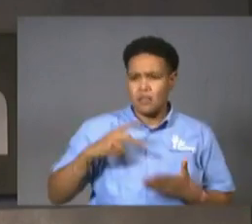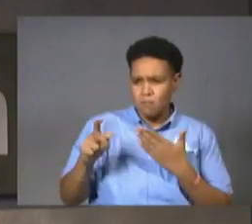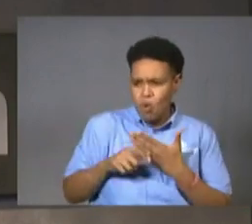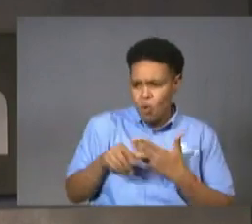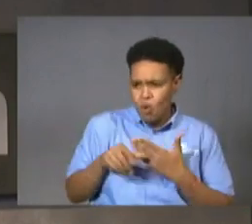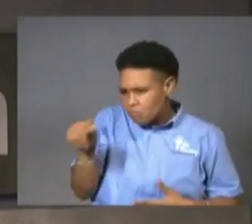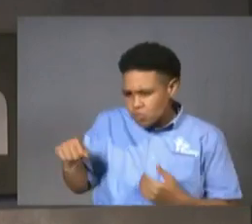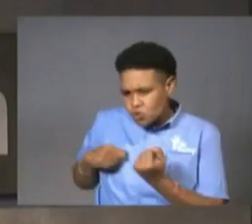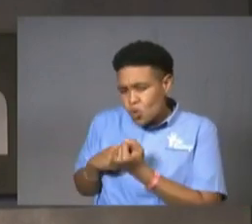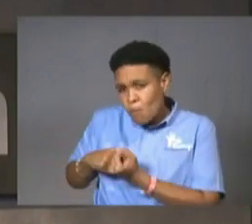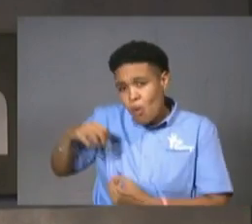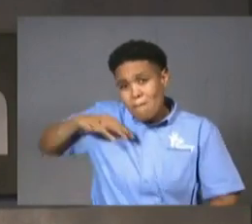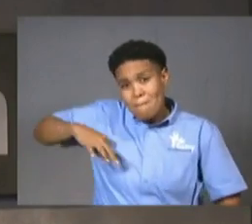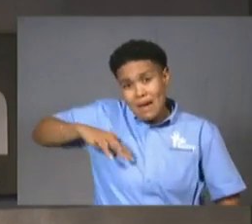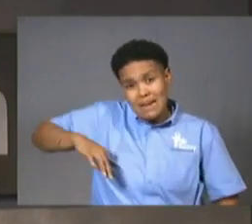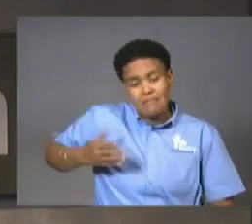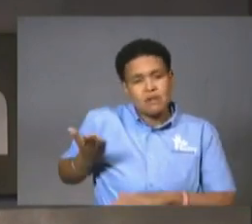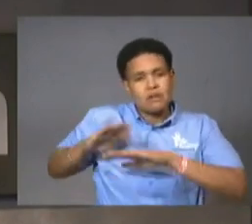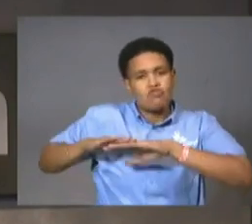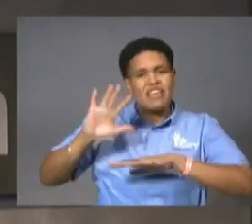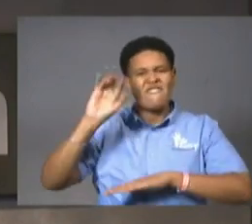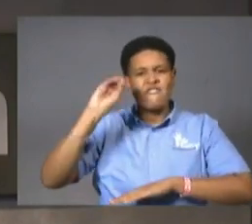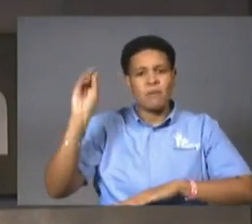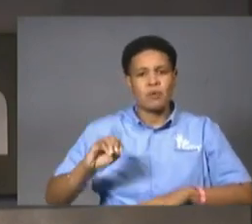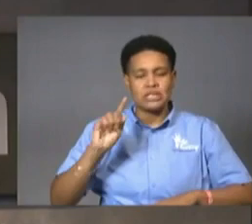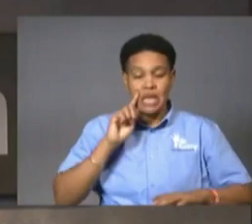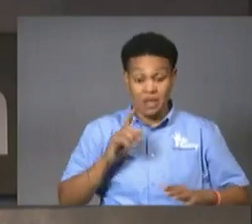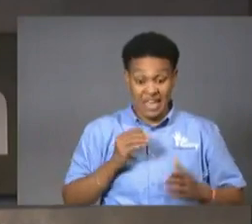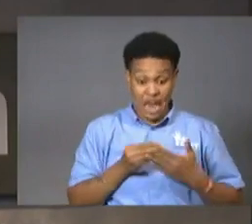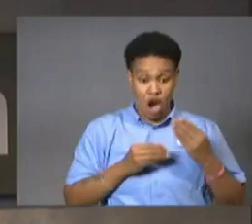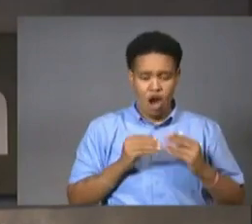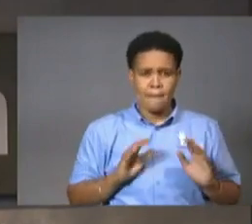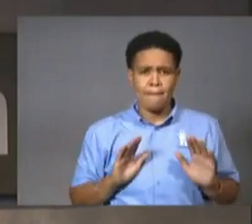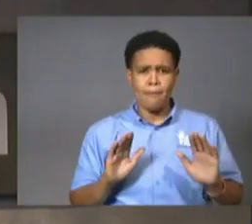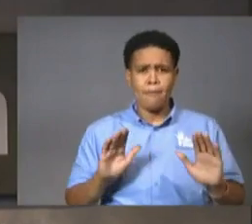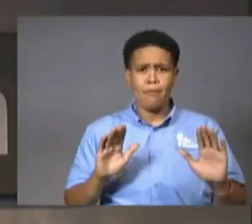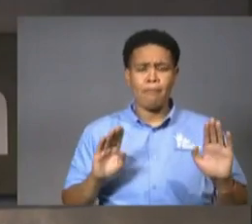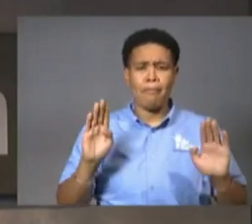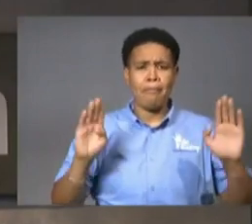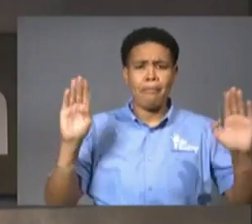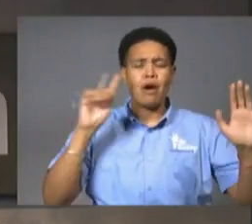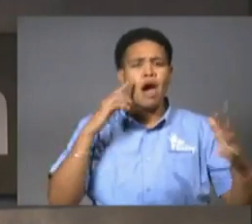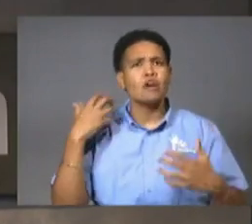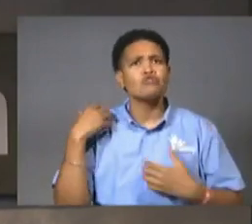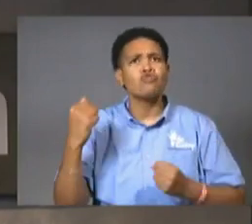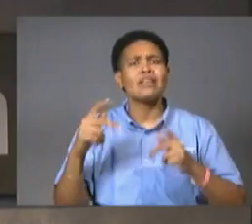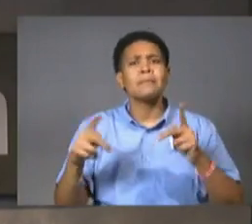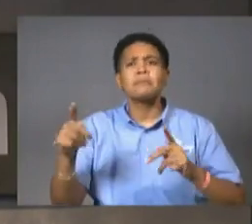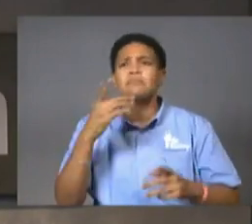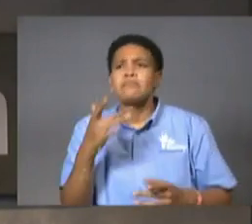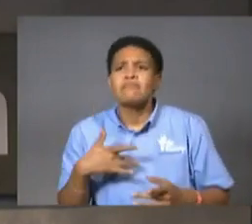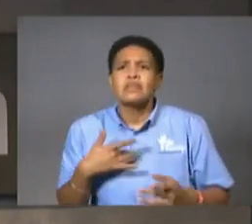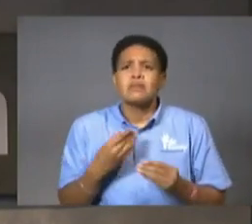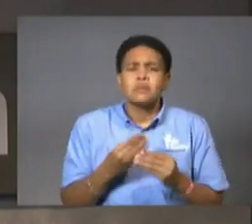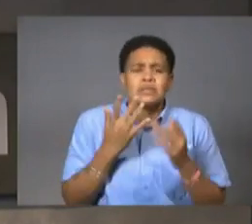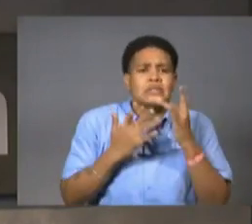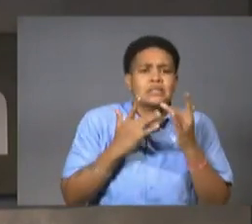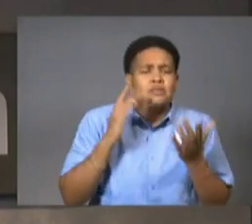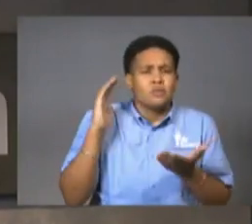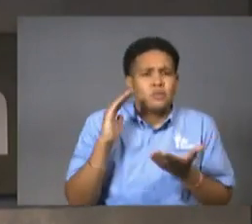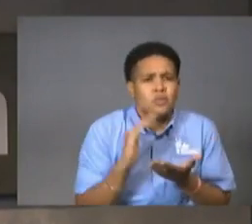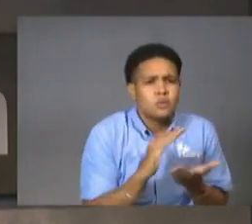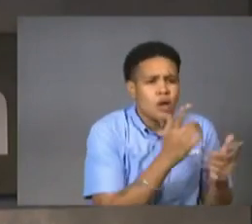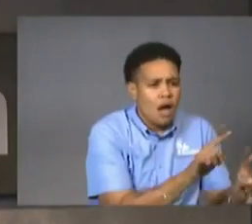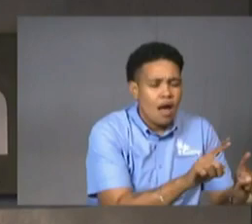the PATH by 50%, that will stimulate the economy and strengthen the safety net. Those are the measures that we want to bring forward.